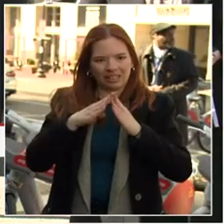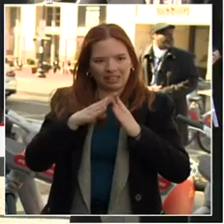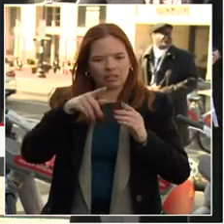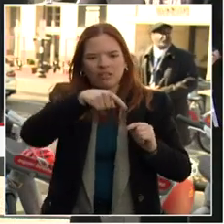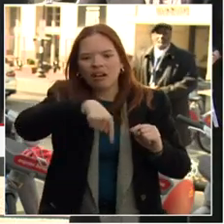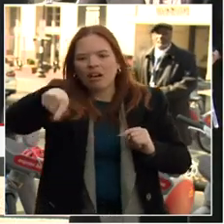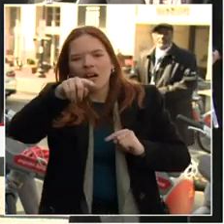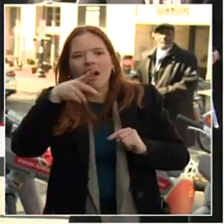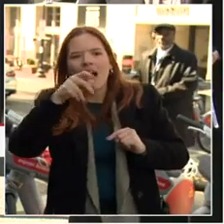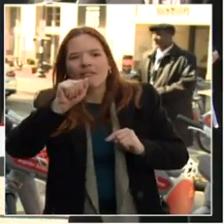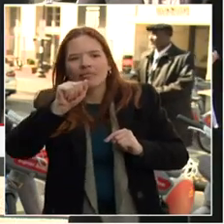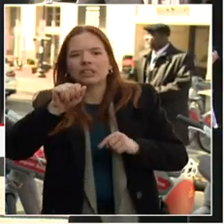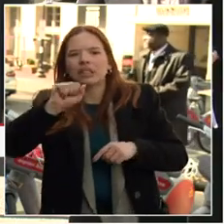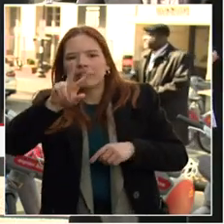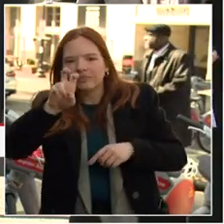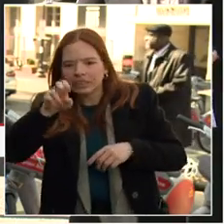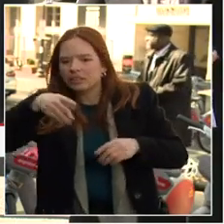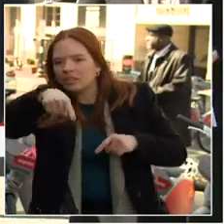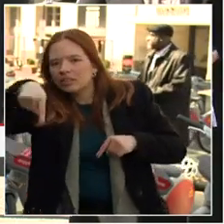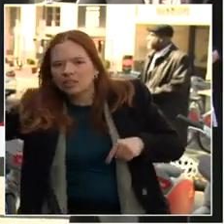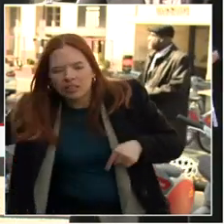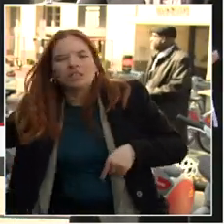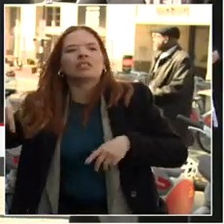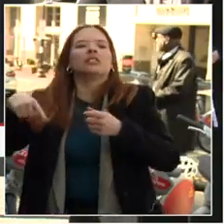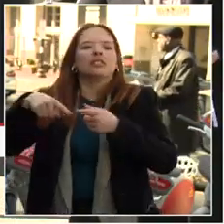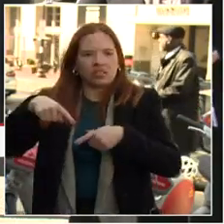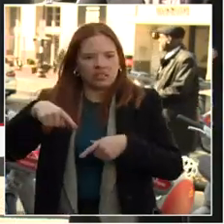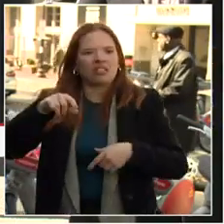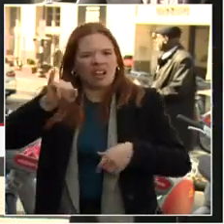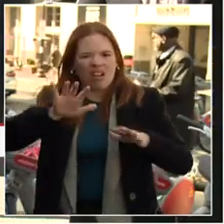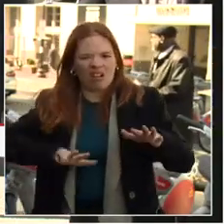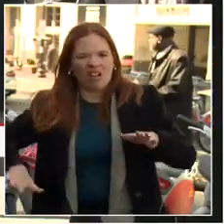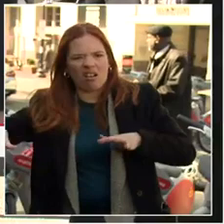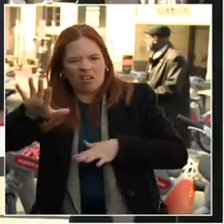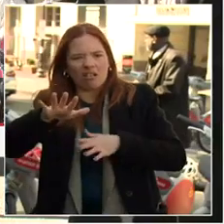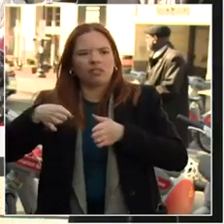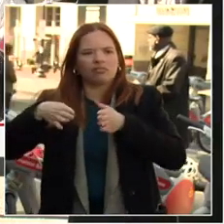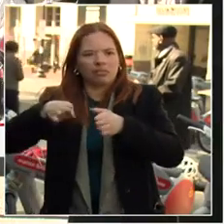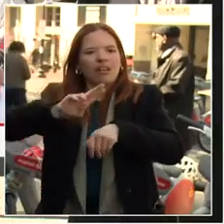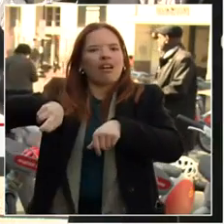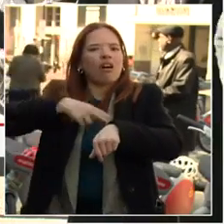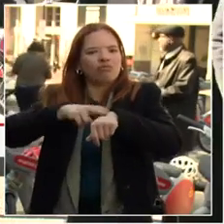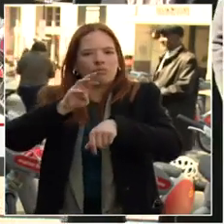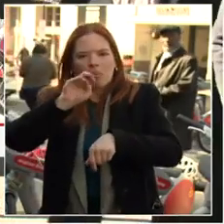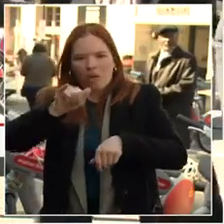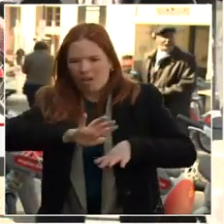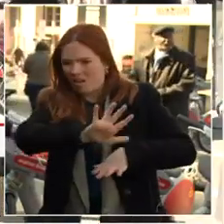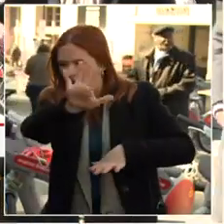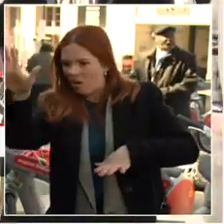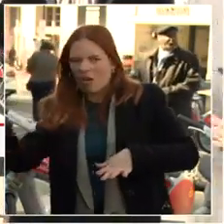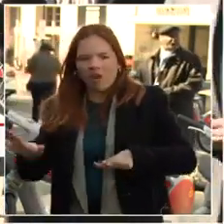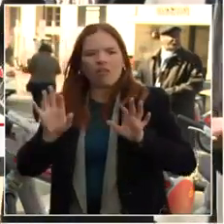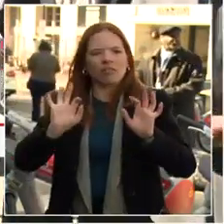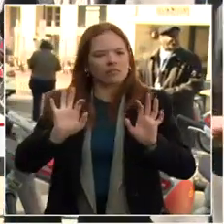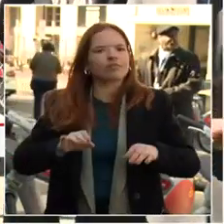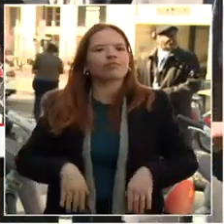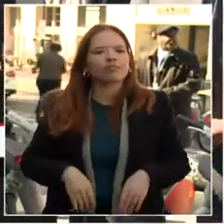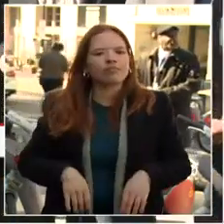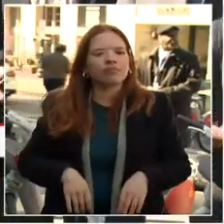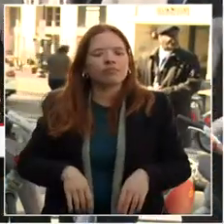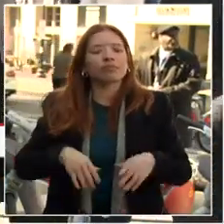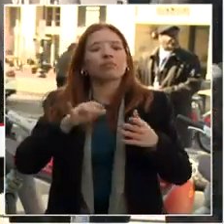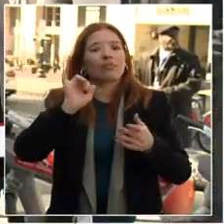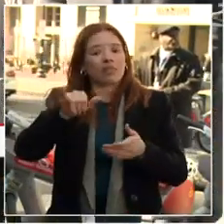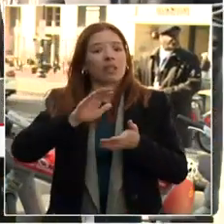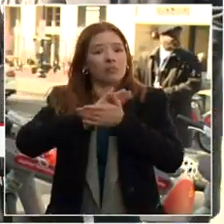It represents how far we've come in our transportation network. When I took office, for example, in